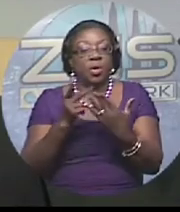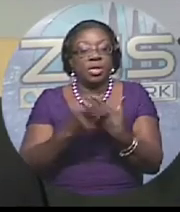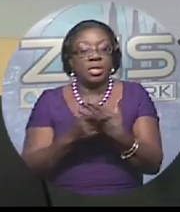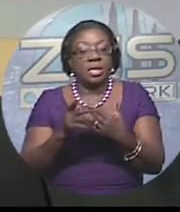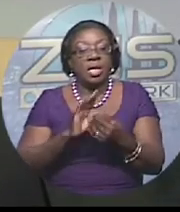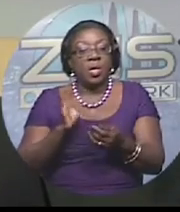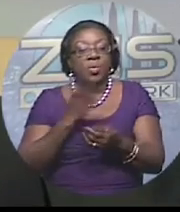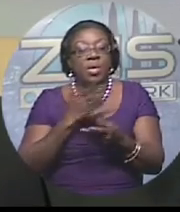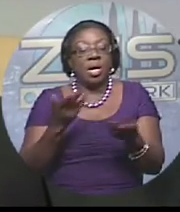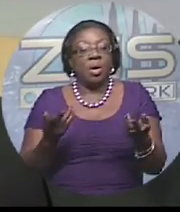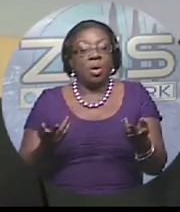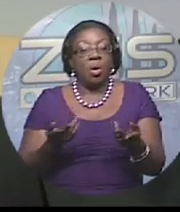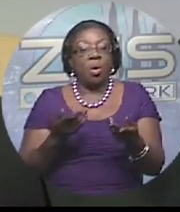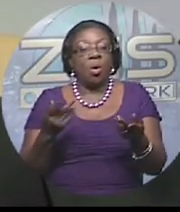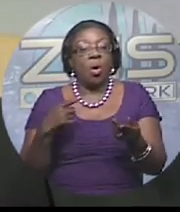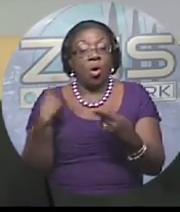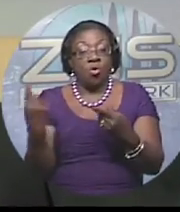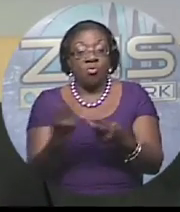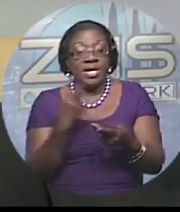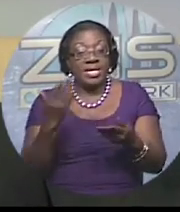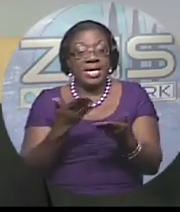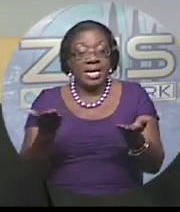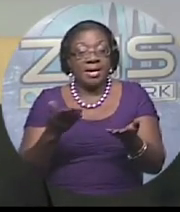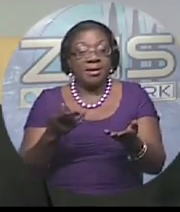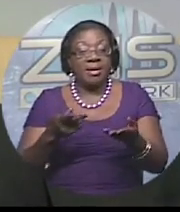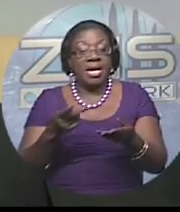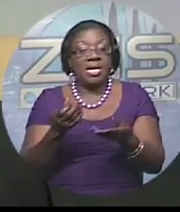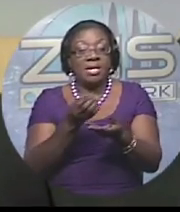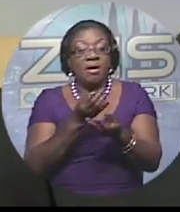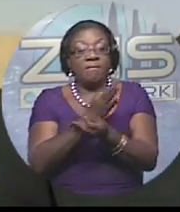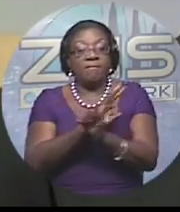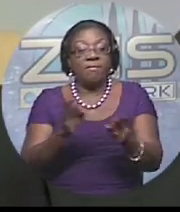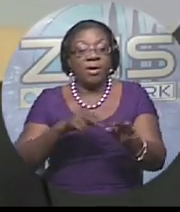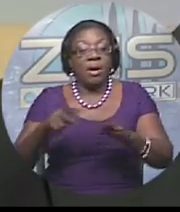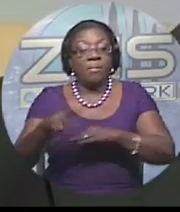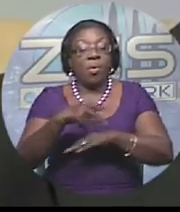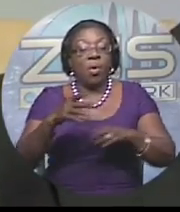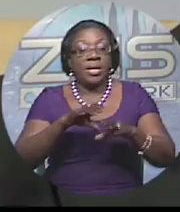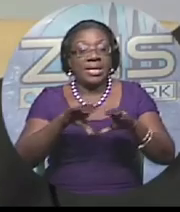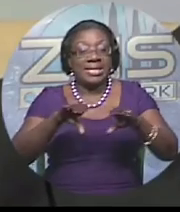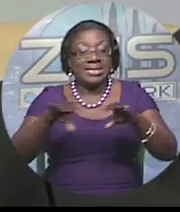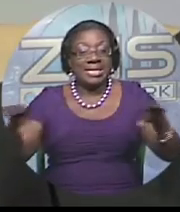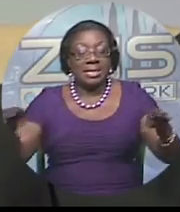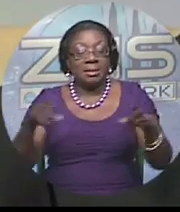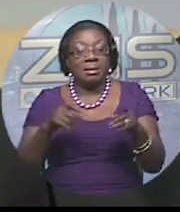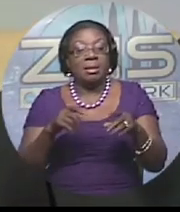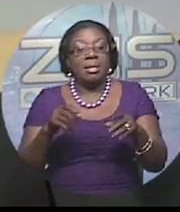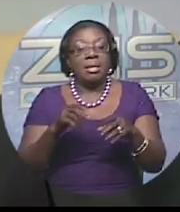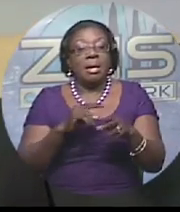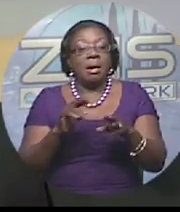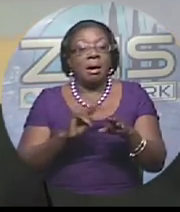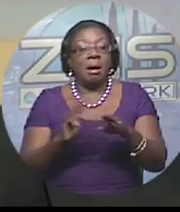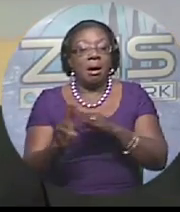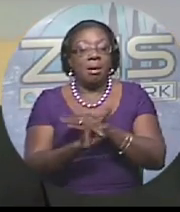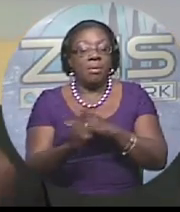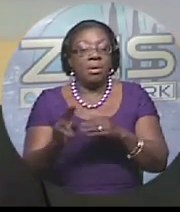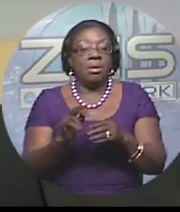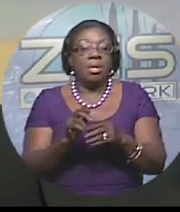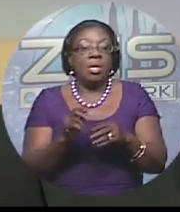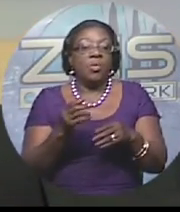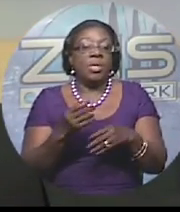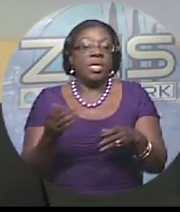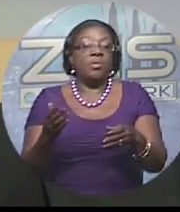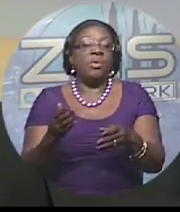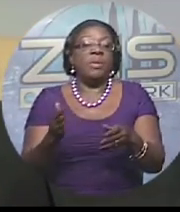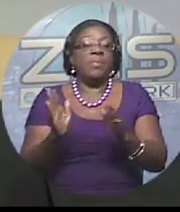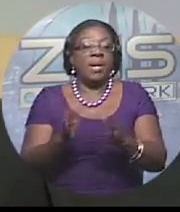very much present in the Bahamas in the Freeport Container Hub, where we generate about 1 million boxes today. We plan to